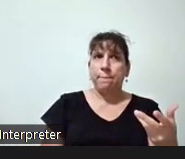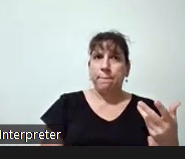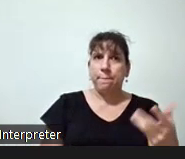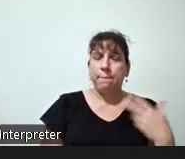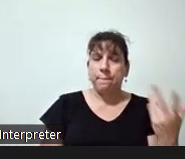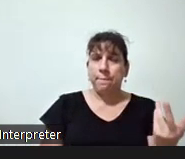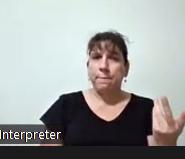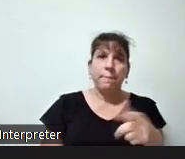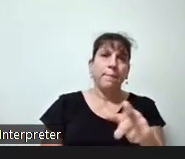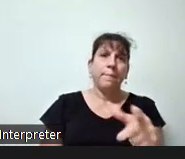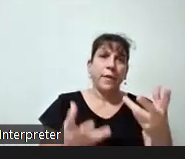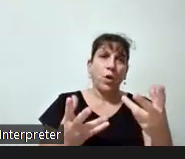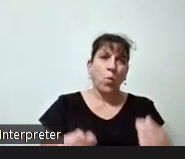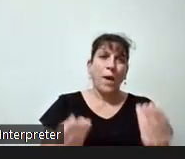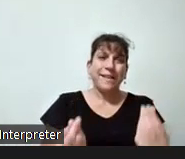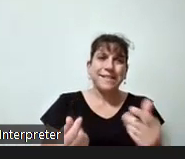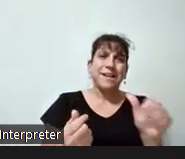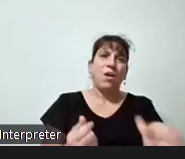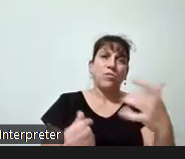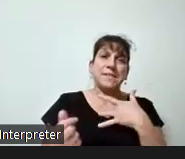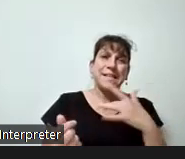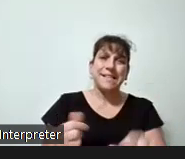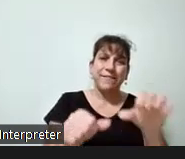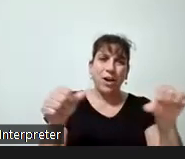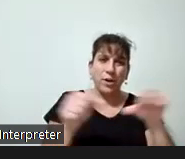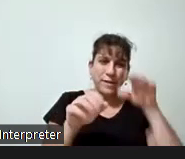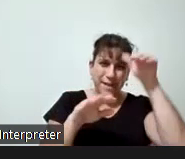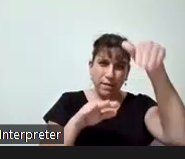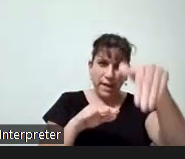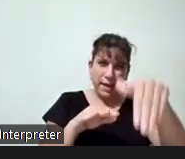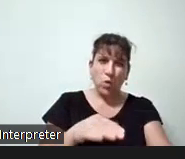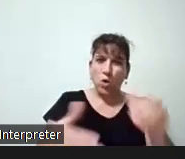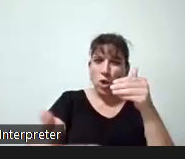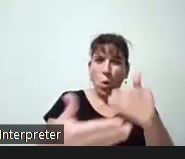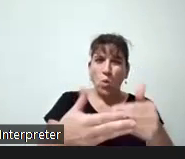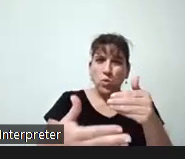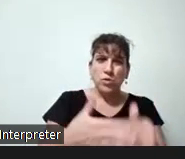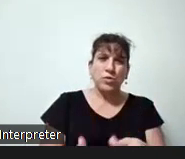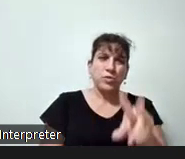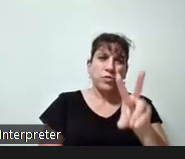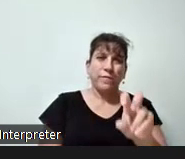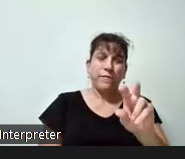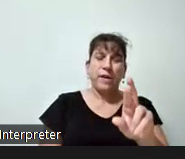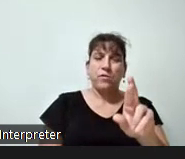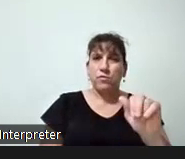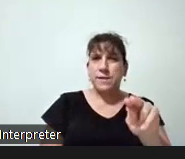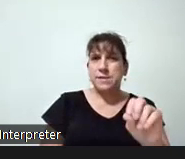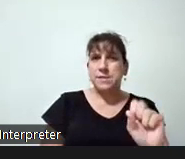there are wetlands and some other sensitive areas of the park that are down the hill towards Veterans Parkway,